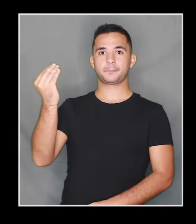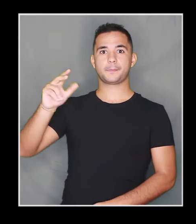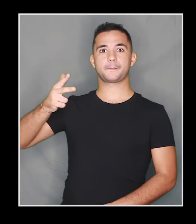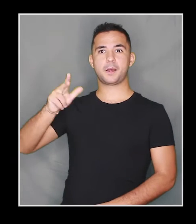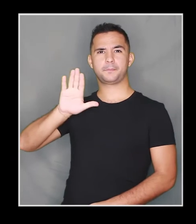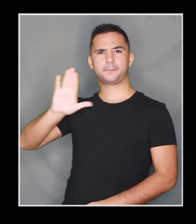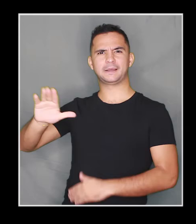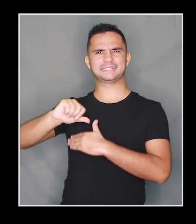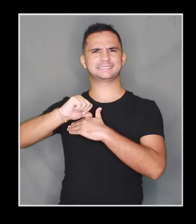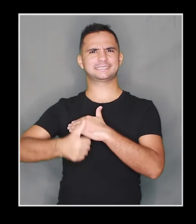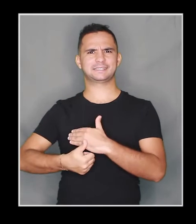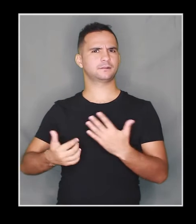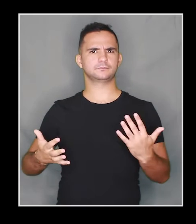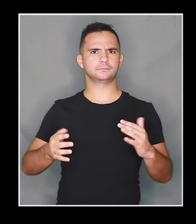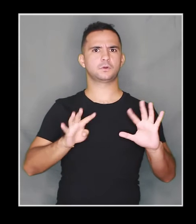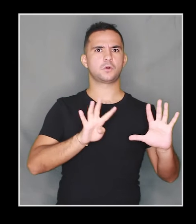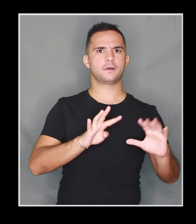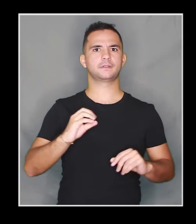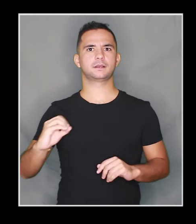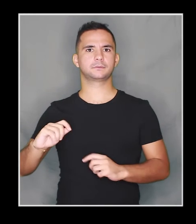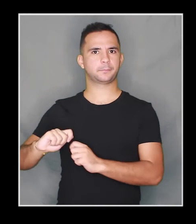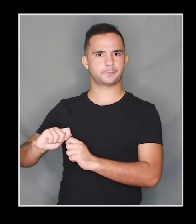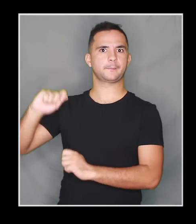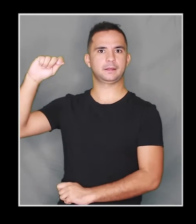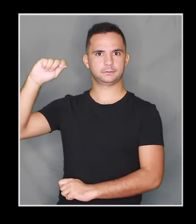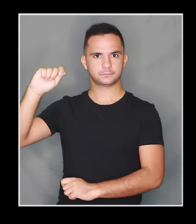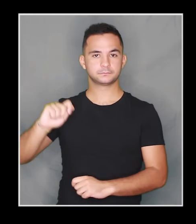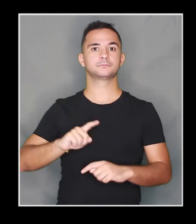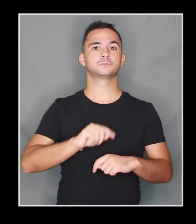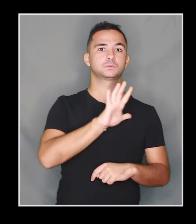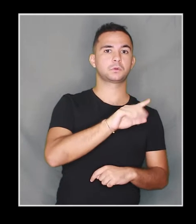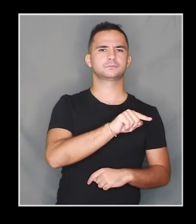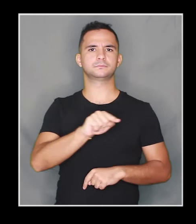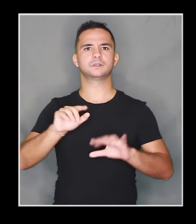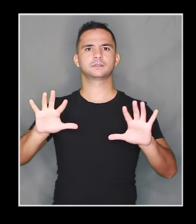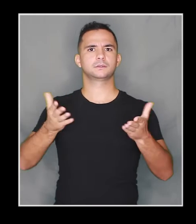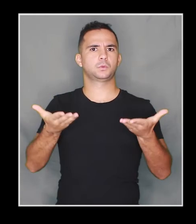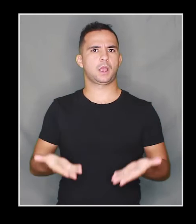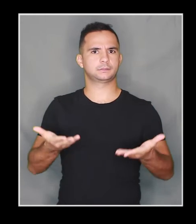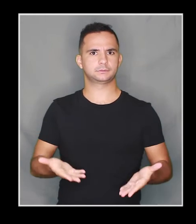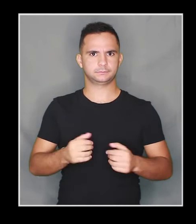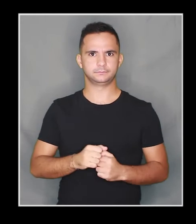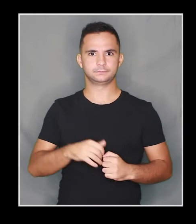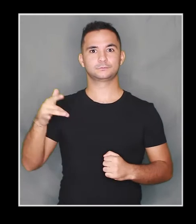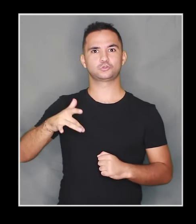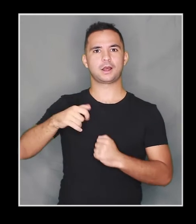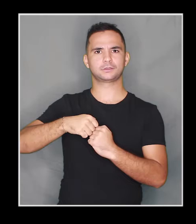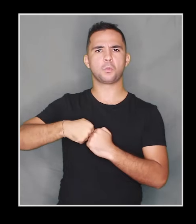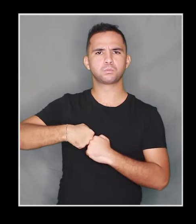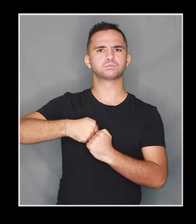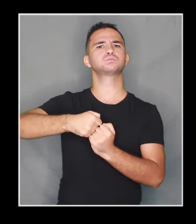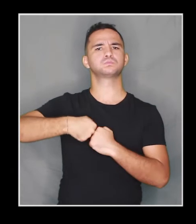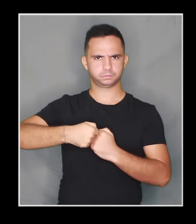The Palermo pupi are about 90 centimeters tall and weigh from 5 to 10 kilos.